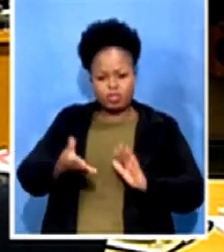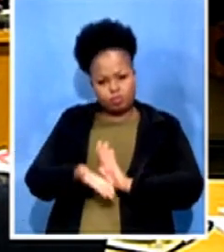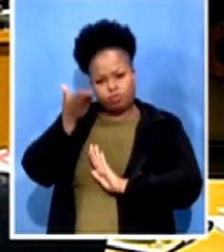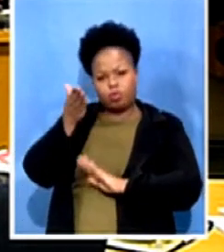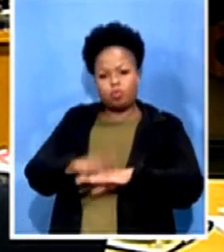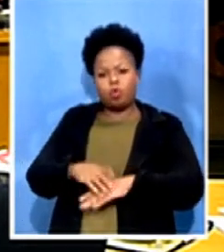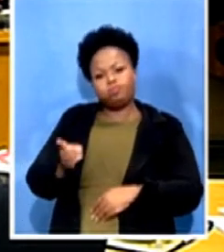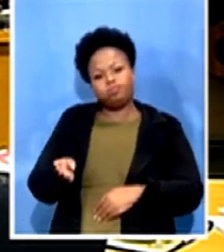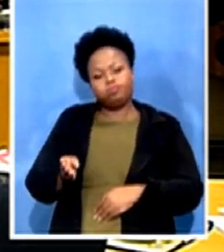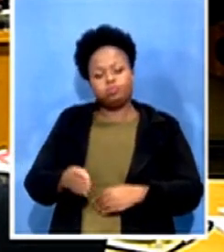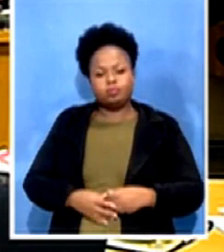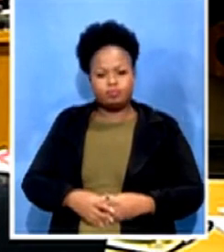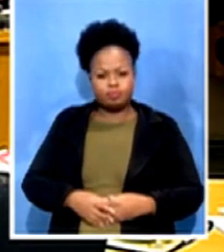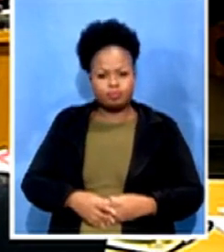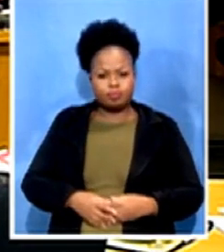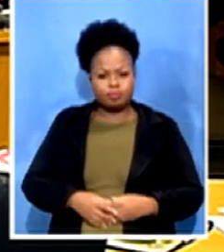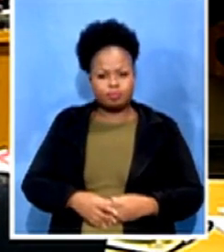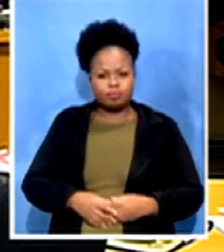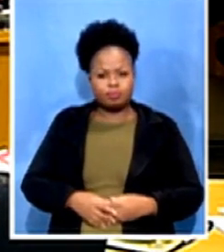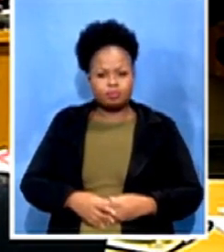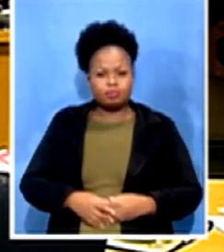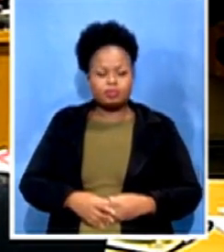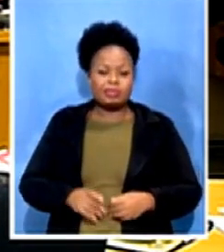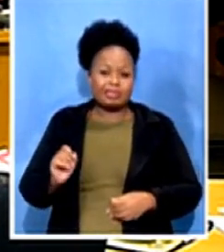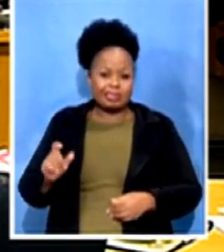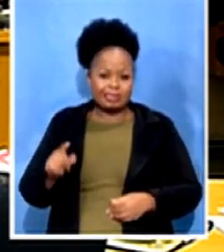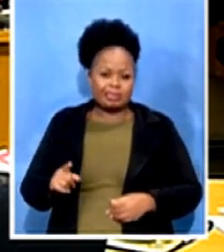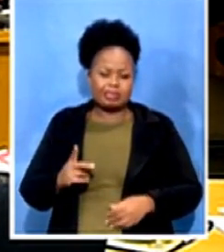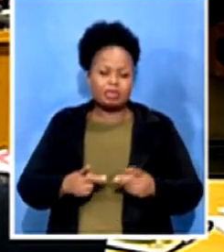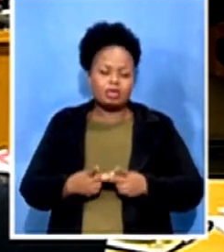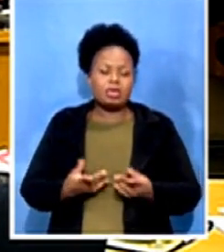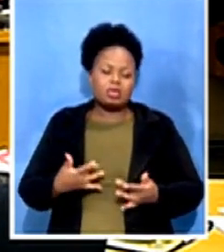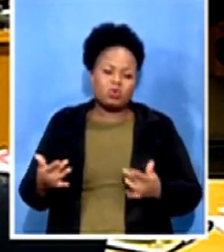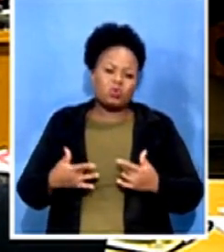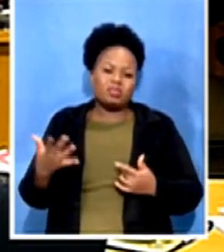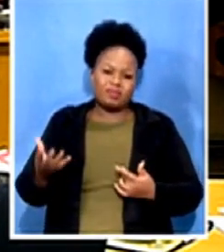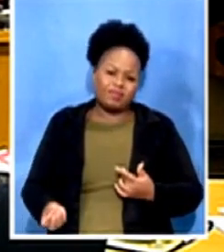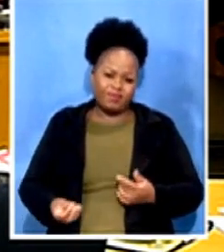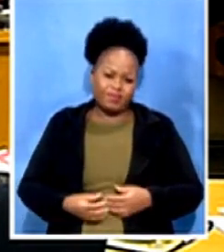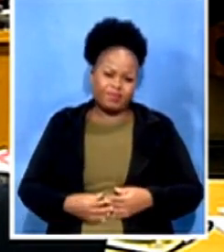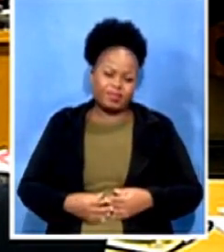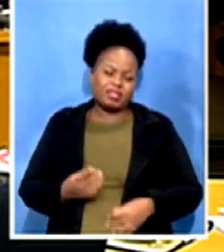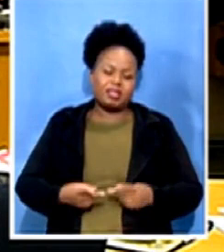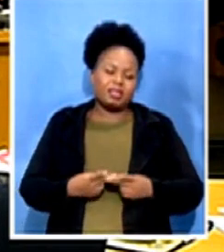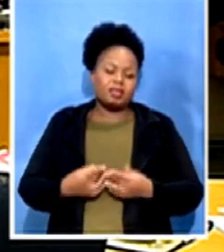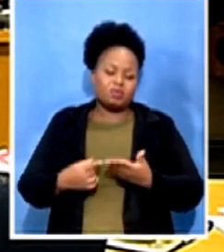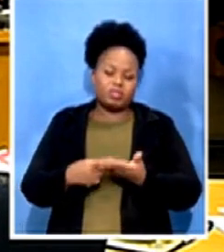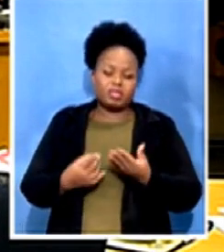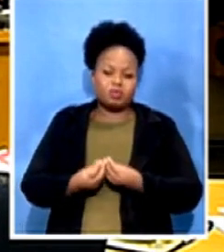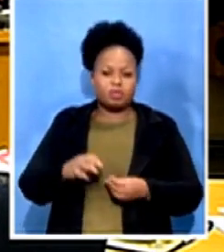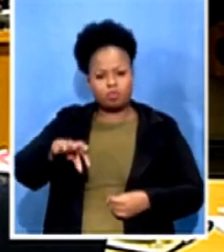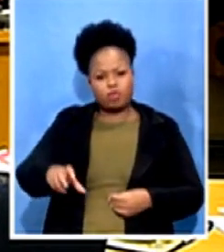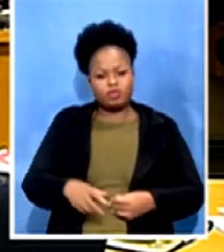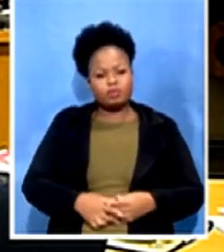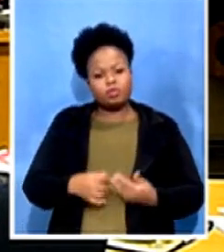and that increase is a matter of concern. And of course, we've discussed this with the province. We will be discussing with Gauteng as well, because